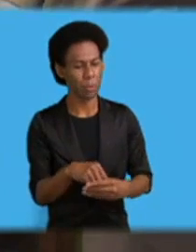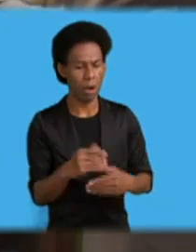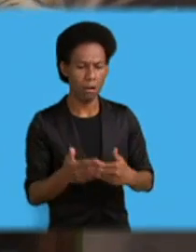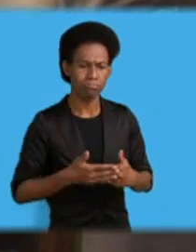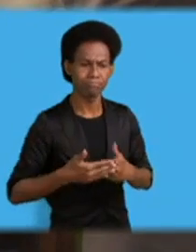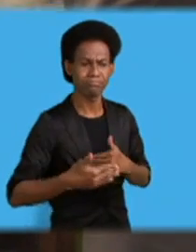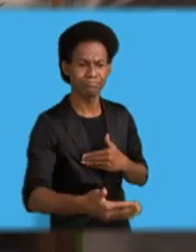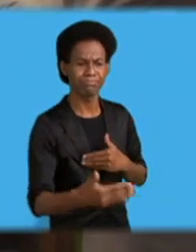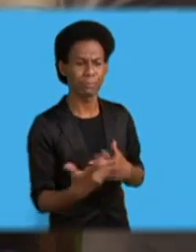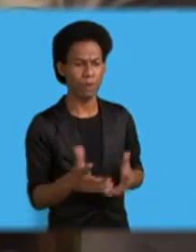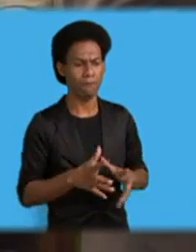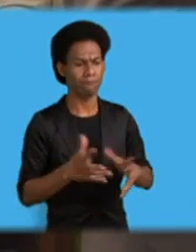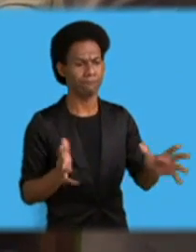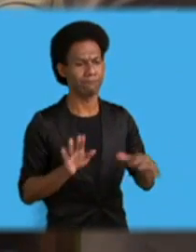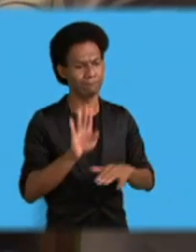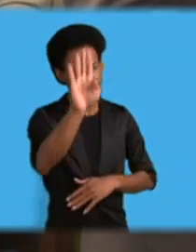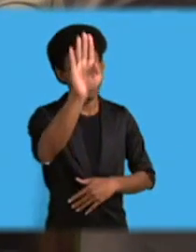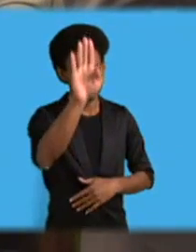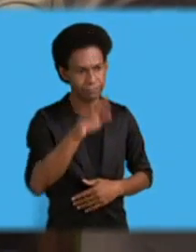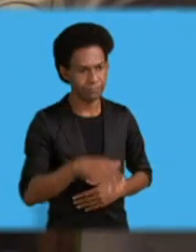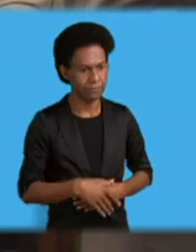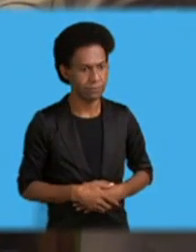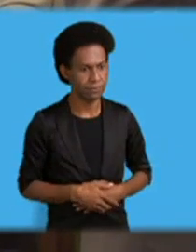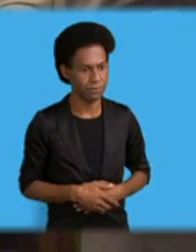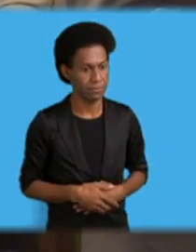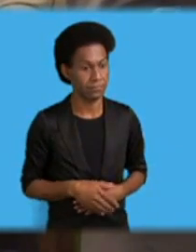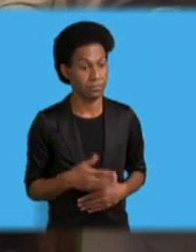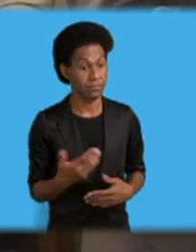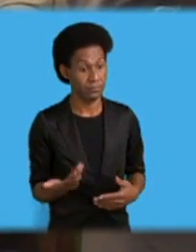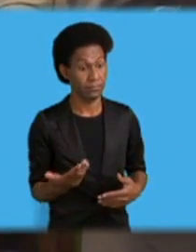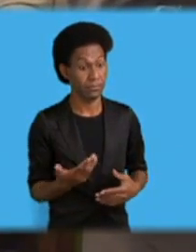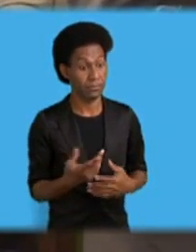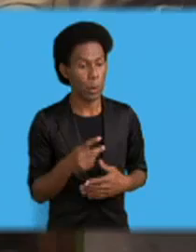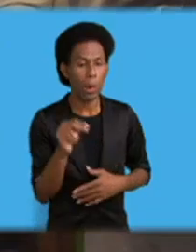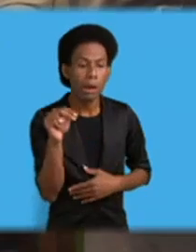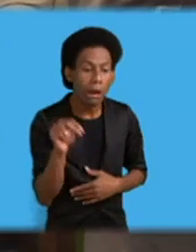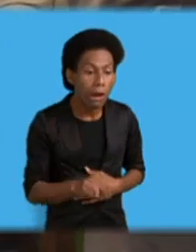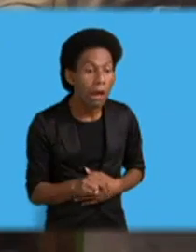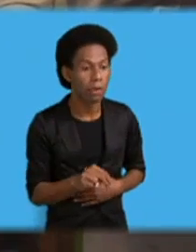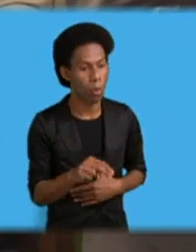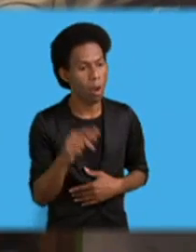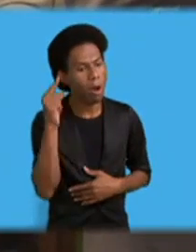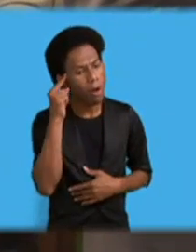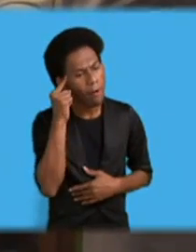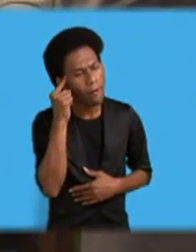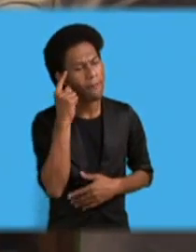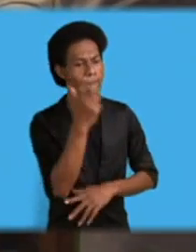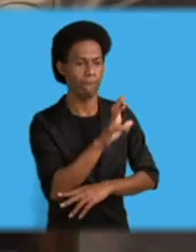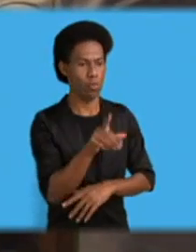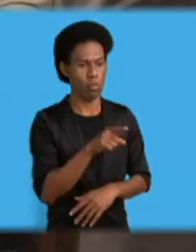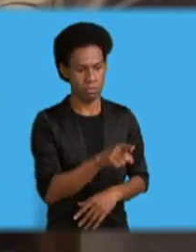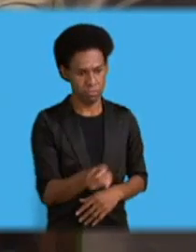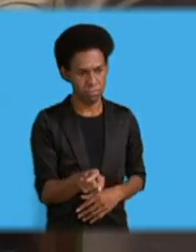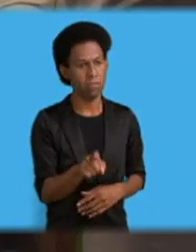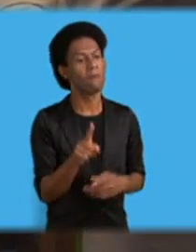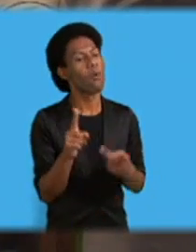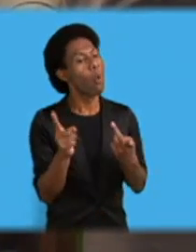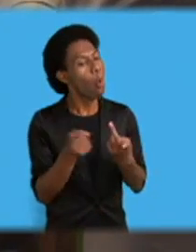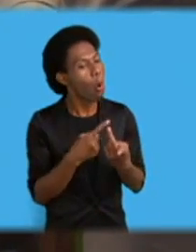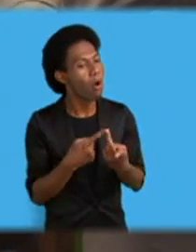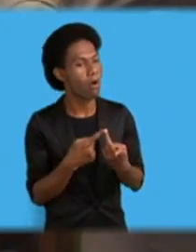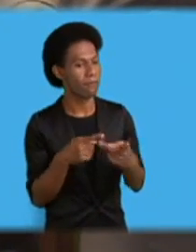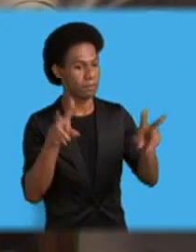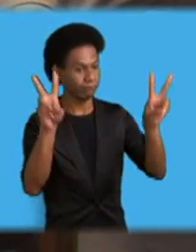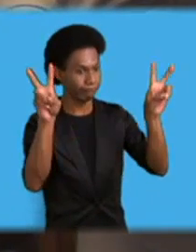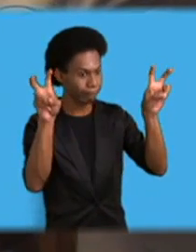as demands for addressing biodiversity, conservation, climate change, and other emerging related forest issues. In addressing